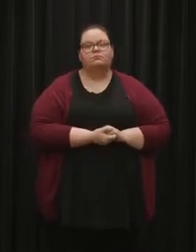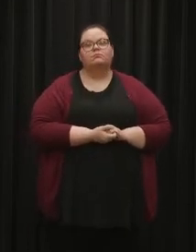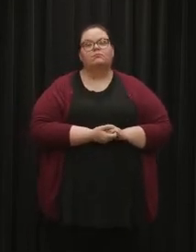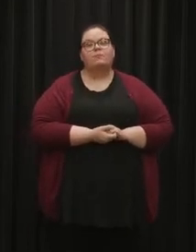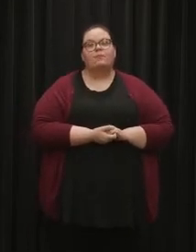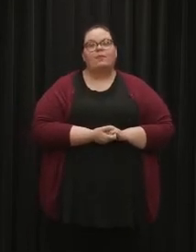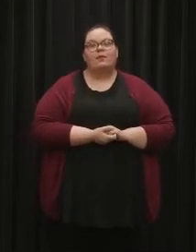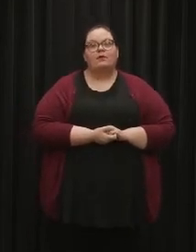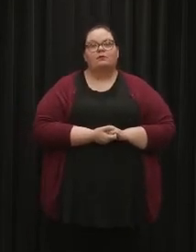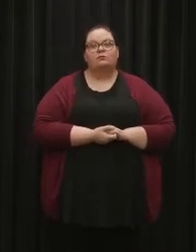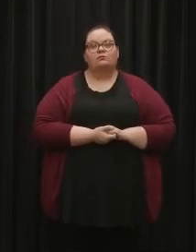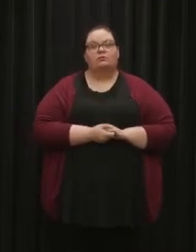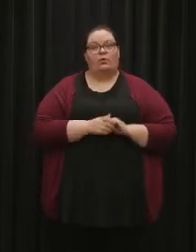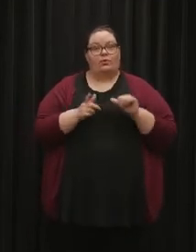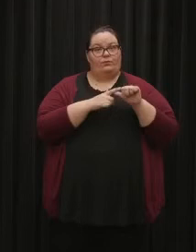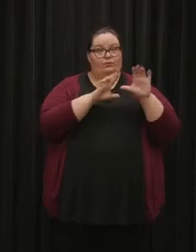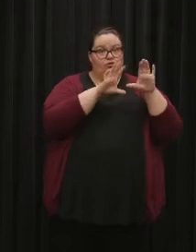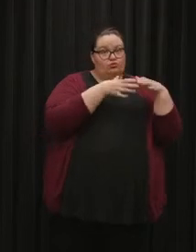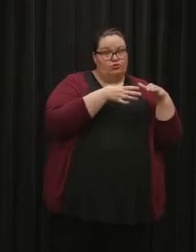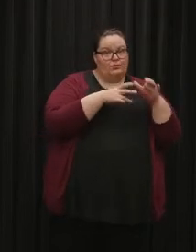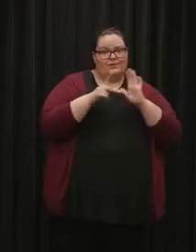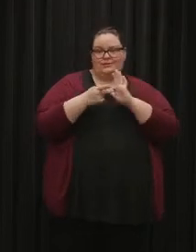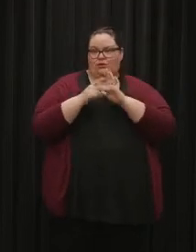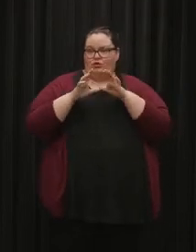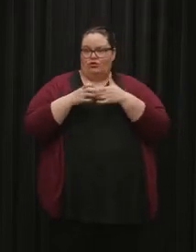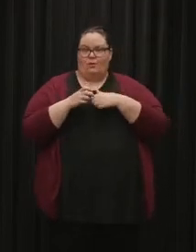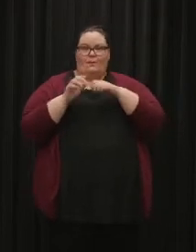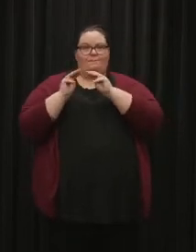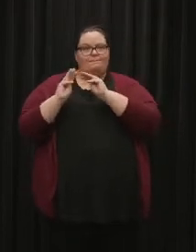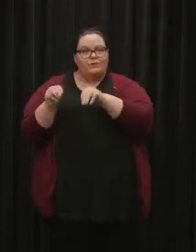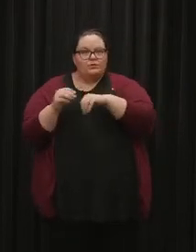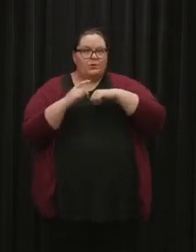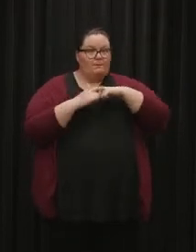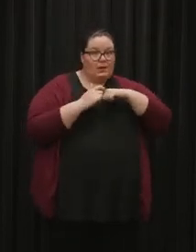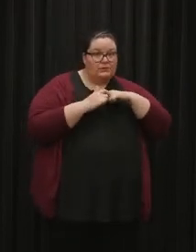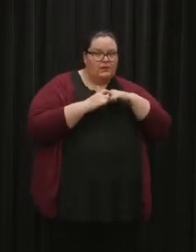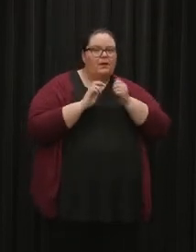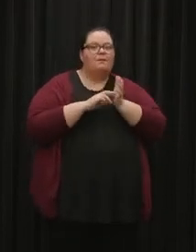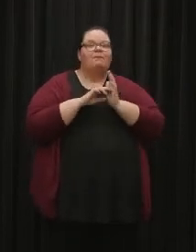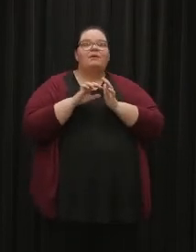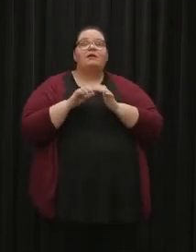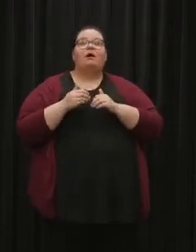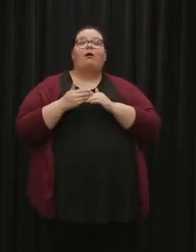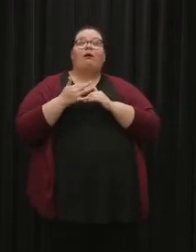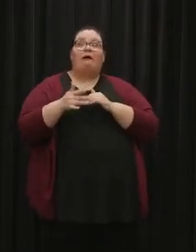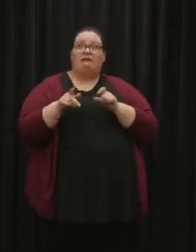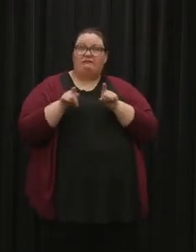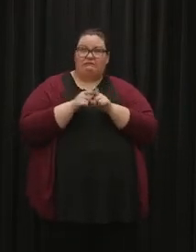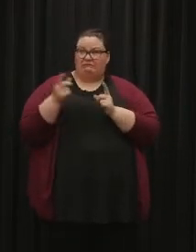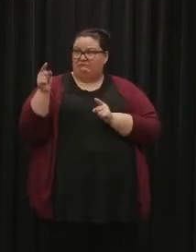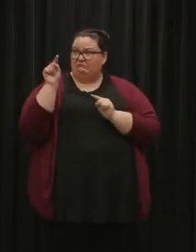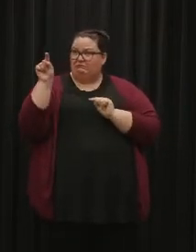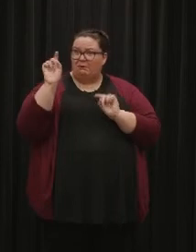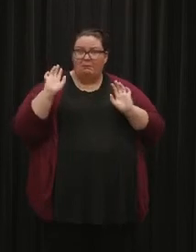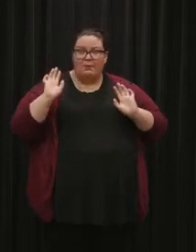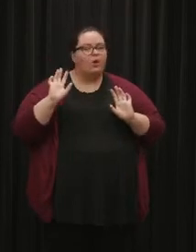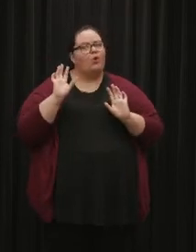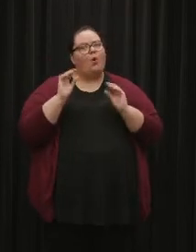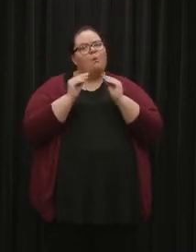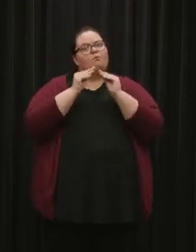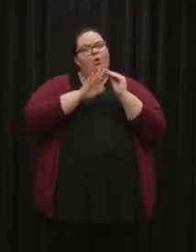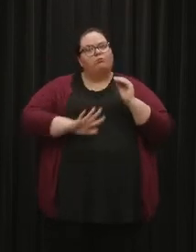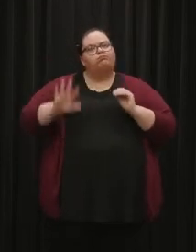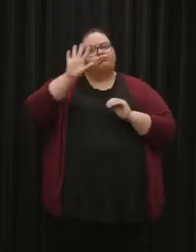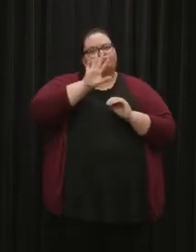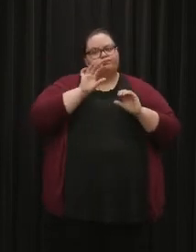While these first clinics are being held in Miramichi and Moncton, future clinics will be held at other locations throughout the province to ensure